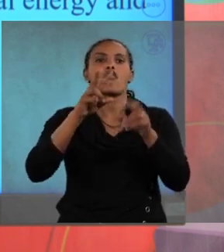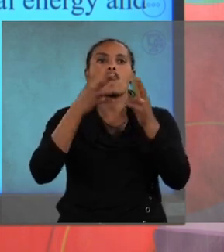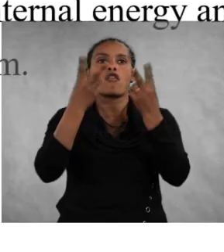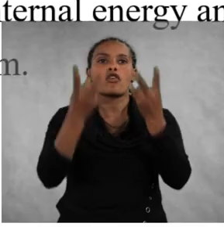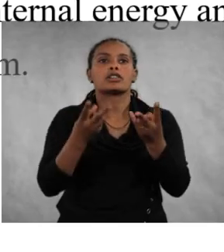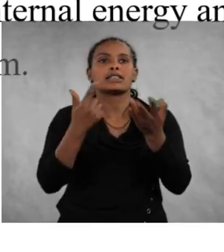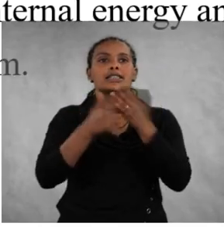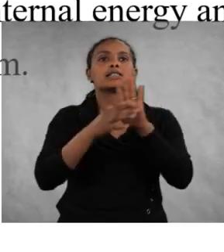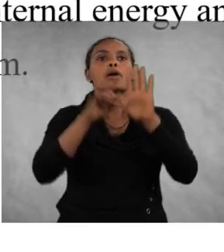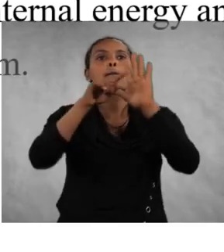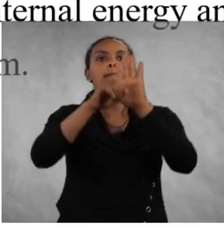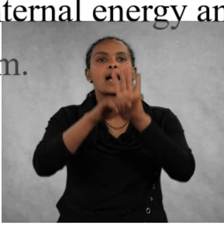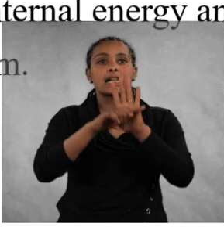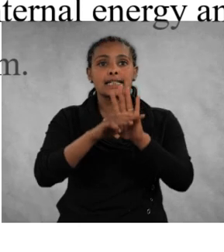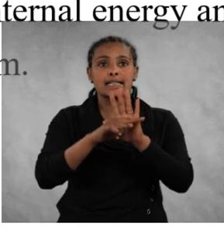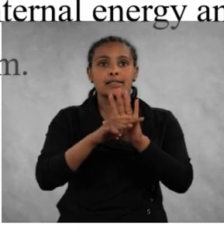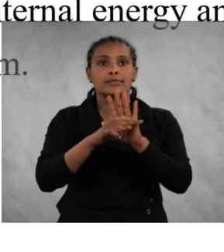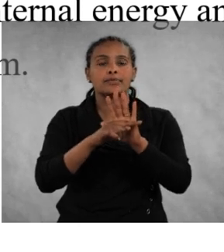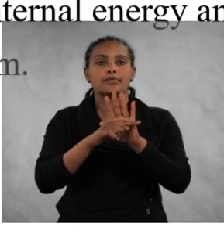is minus